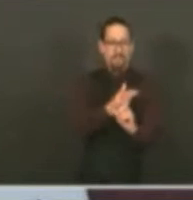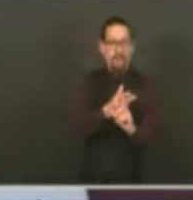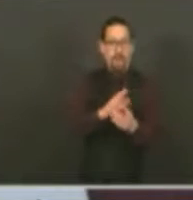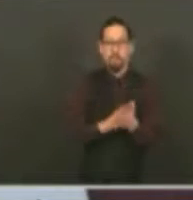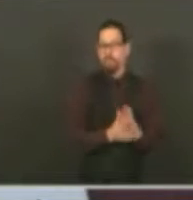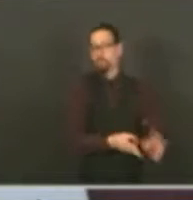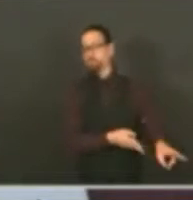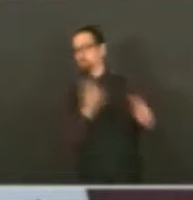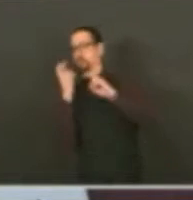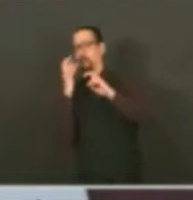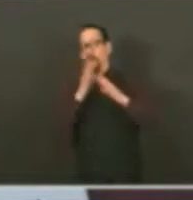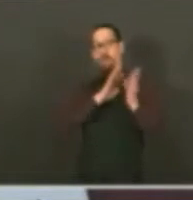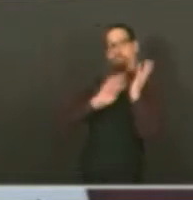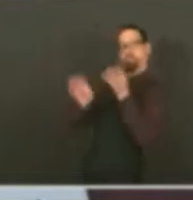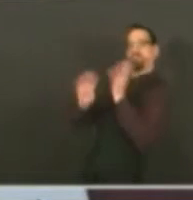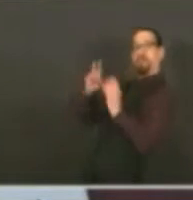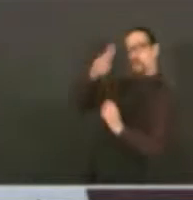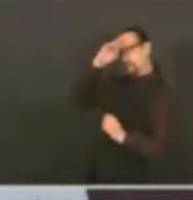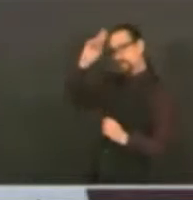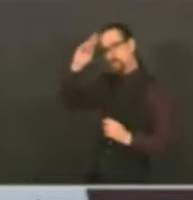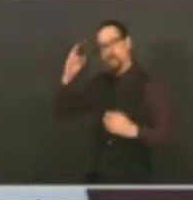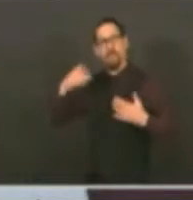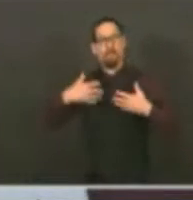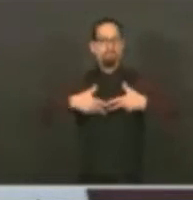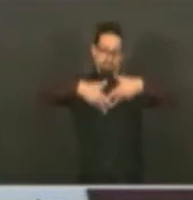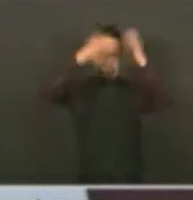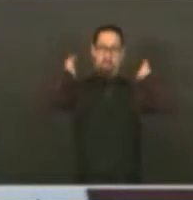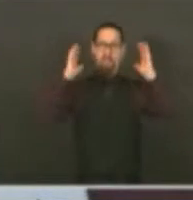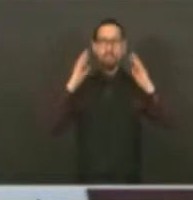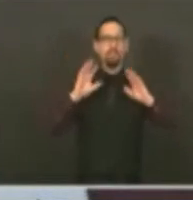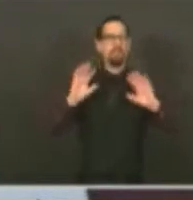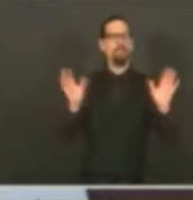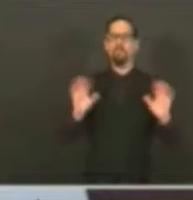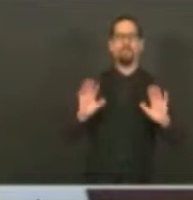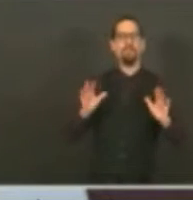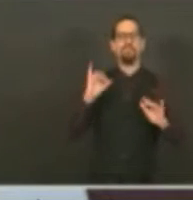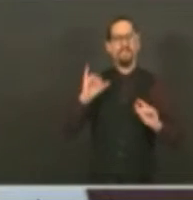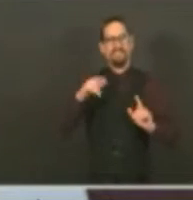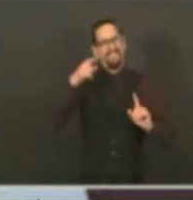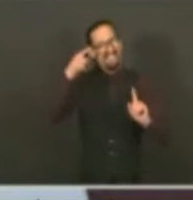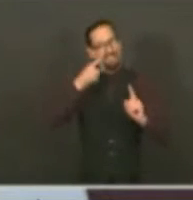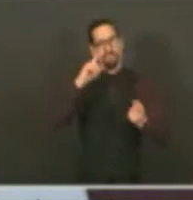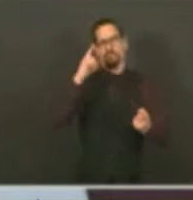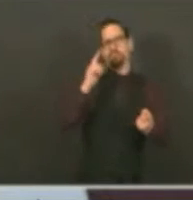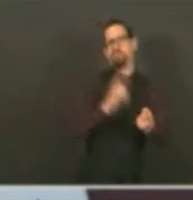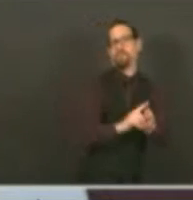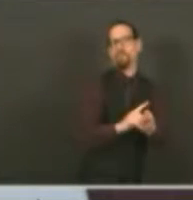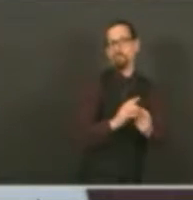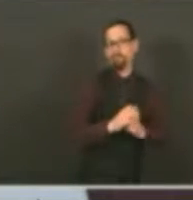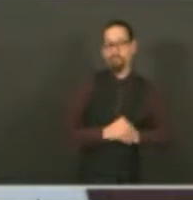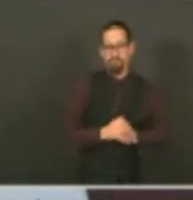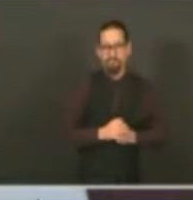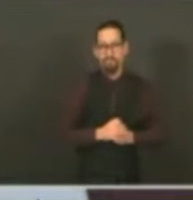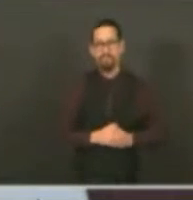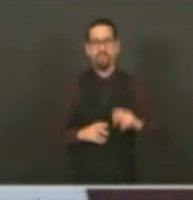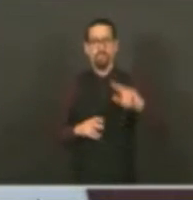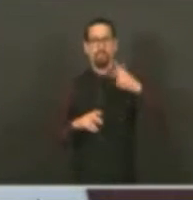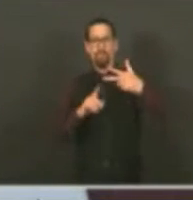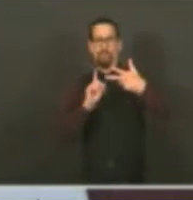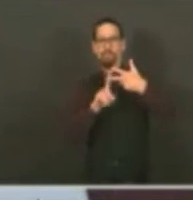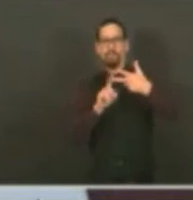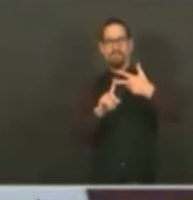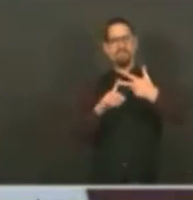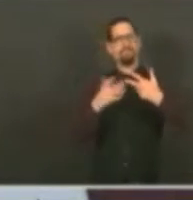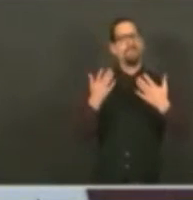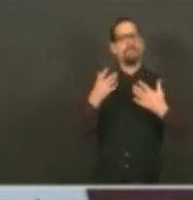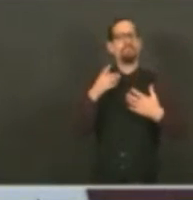really pushed to the brink during the current second peak here. Third, we're working on and want to develop an effective system to distribute the vaccine. That's